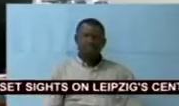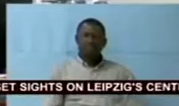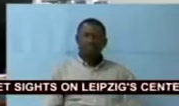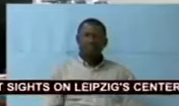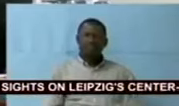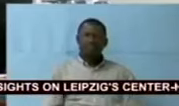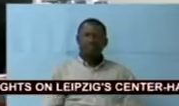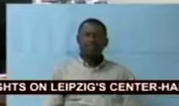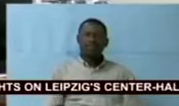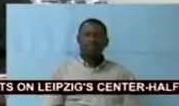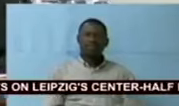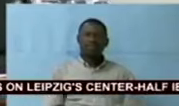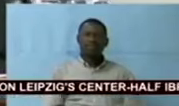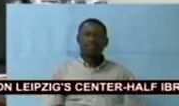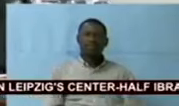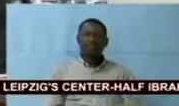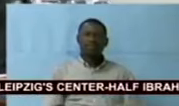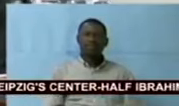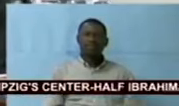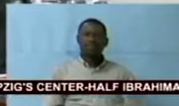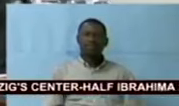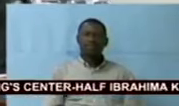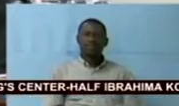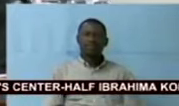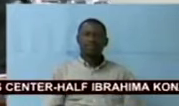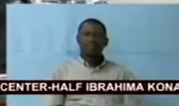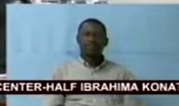Yeah, you know, we have